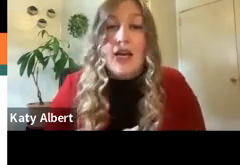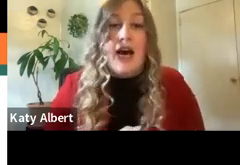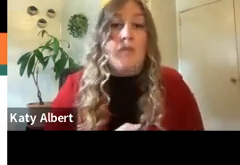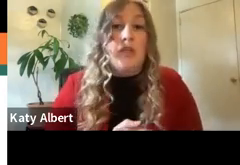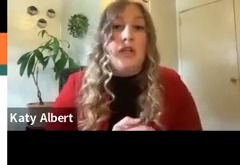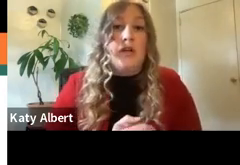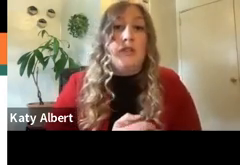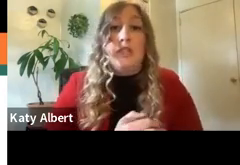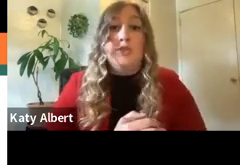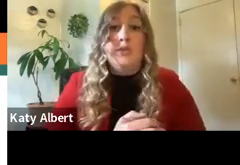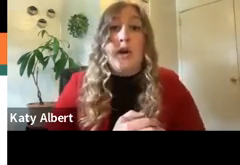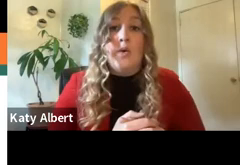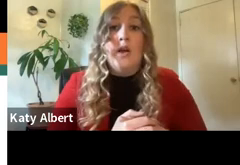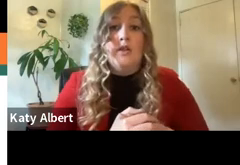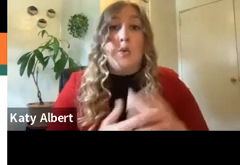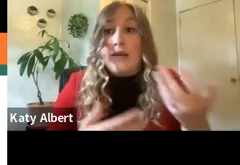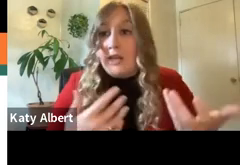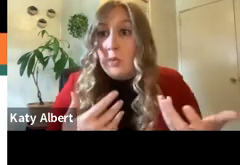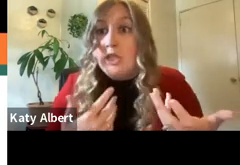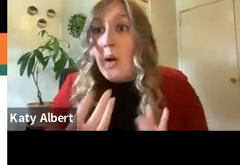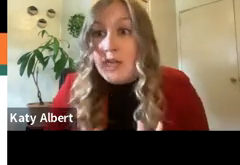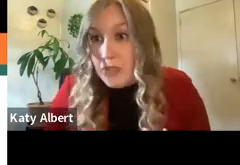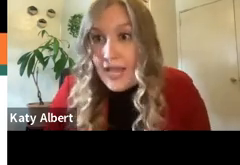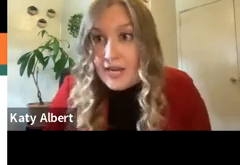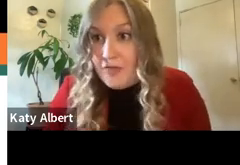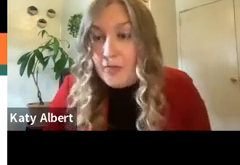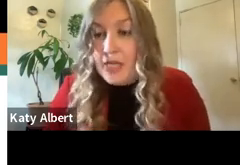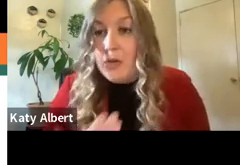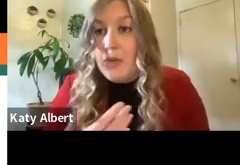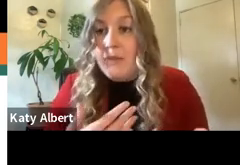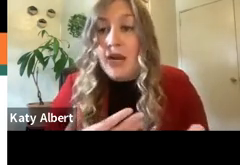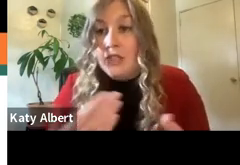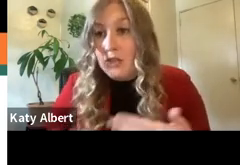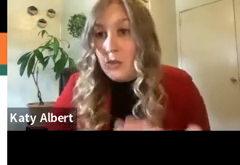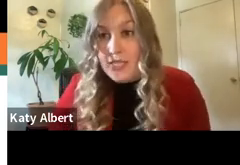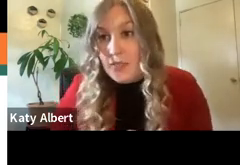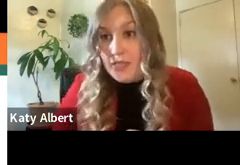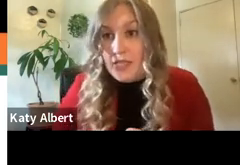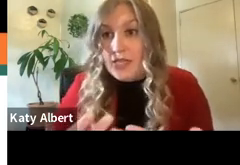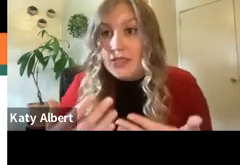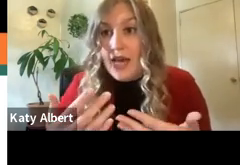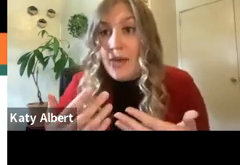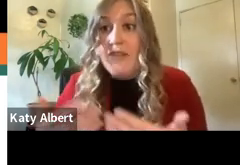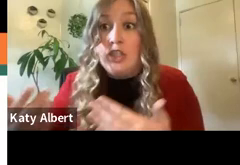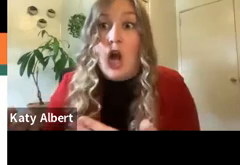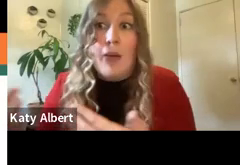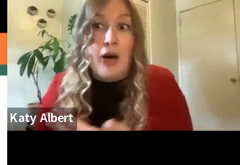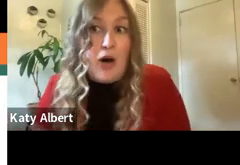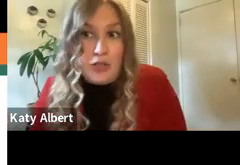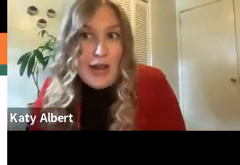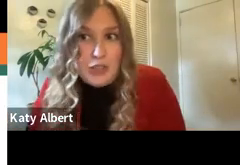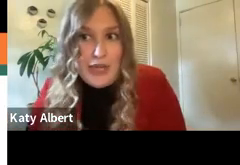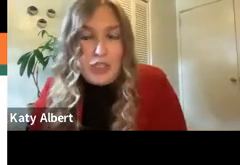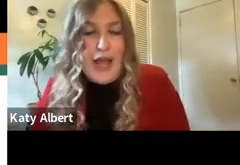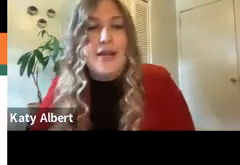statistic. Did you know only 20% of young adults with disabilities have a job